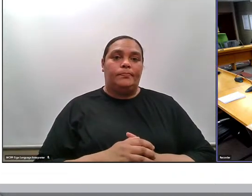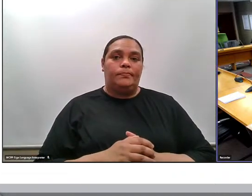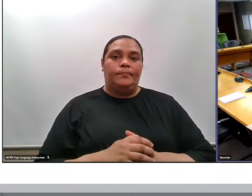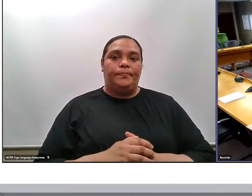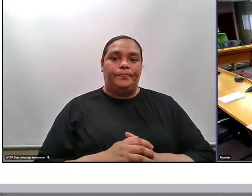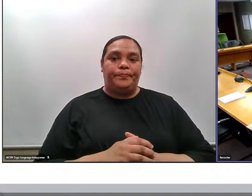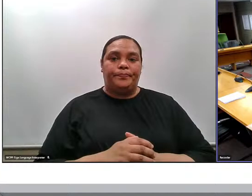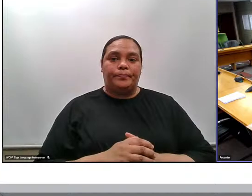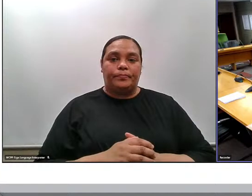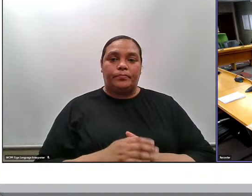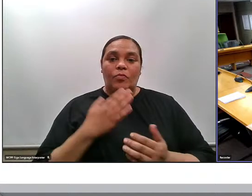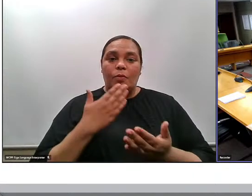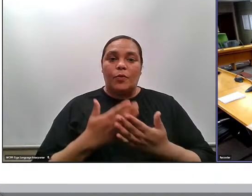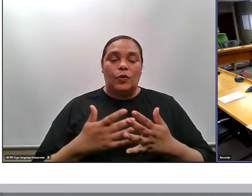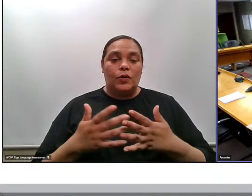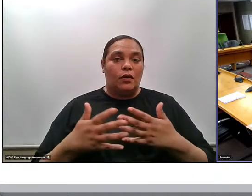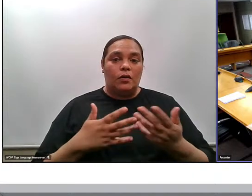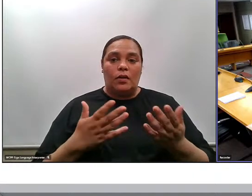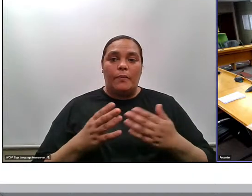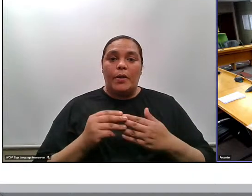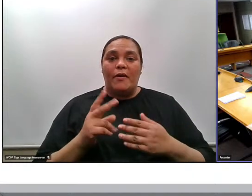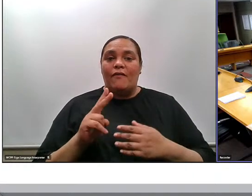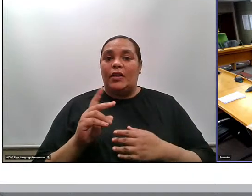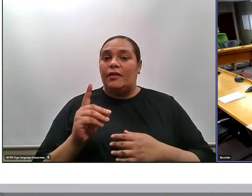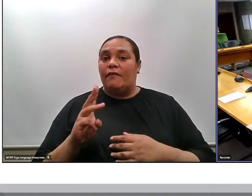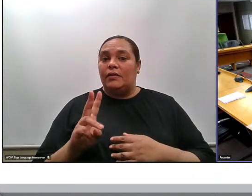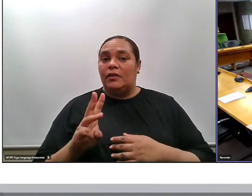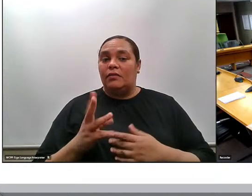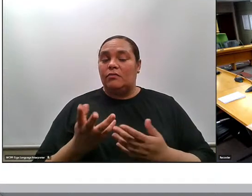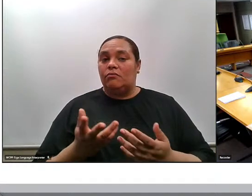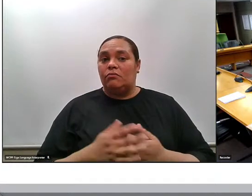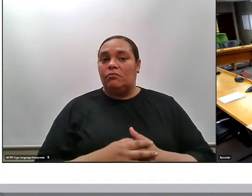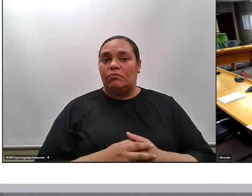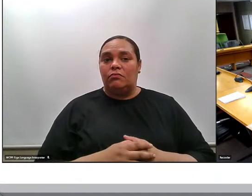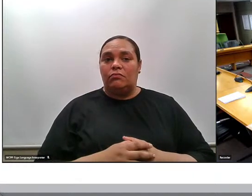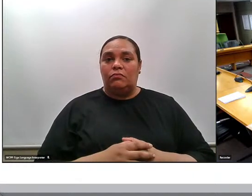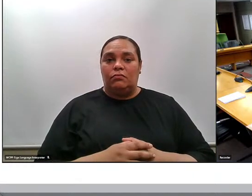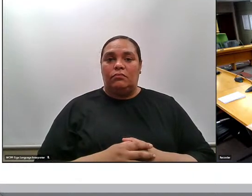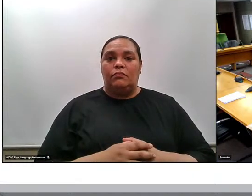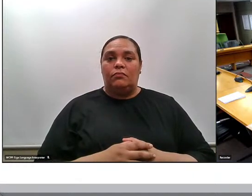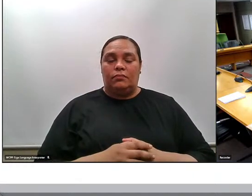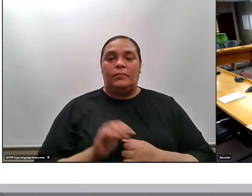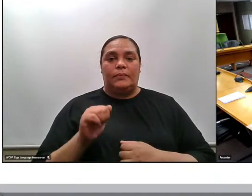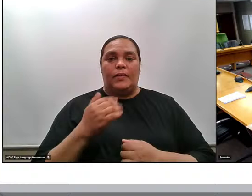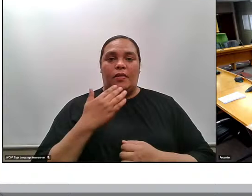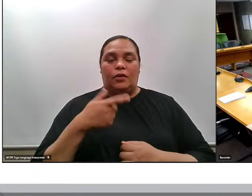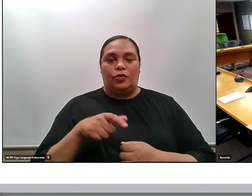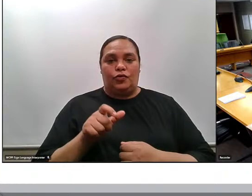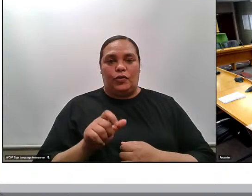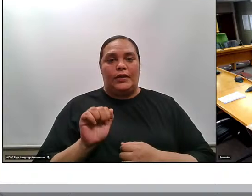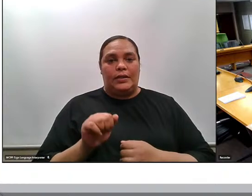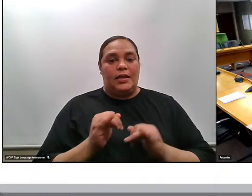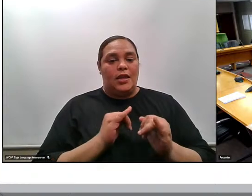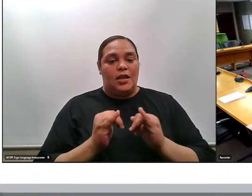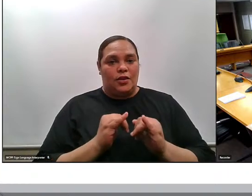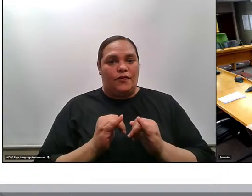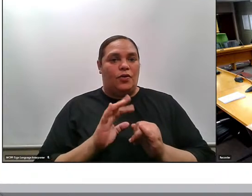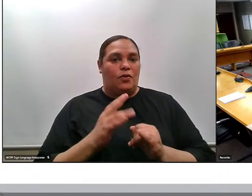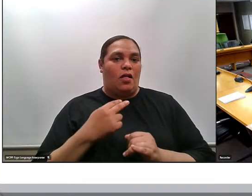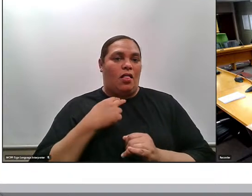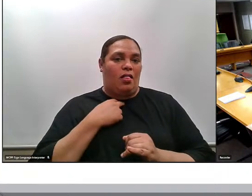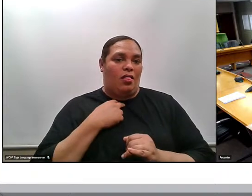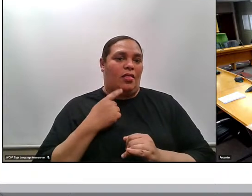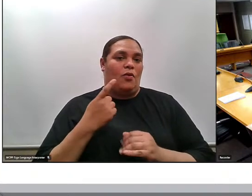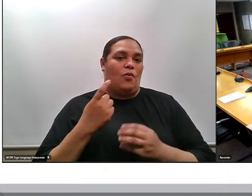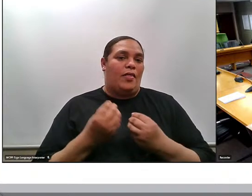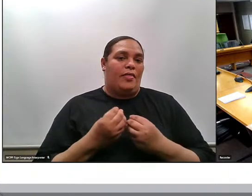Are there any proposals? I see Member van der Westhuizen. Yes, thank you, Chair. Interviews is unfortunately one of